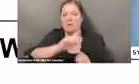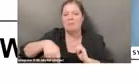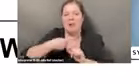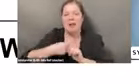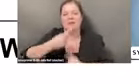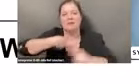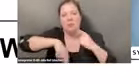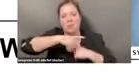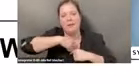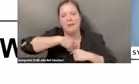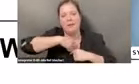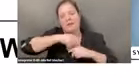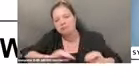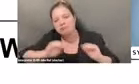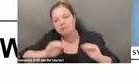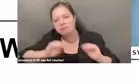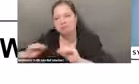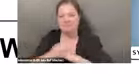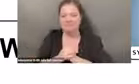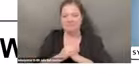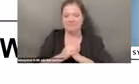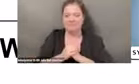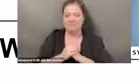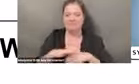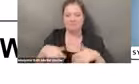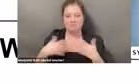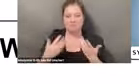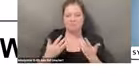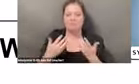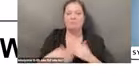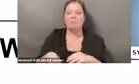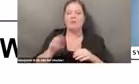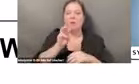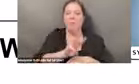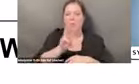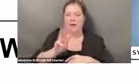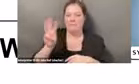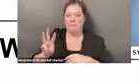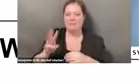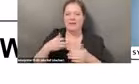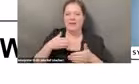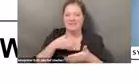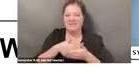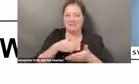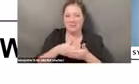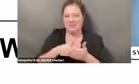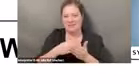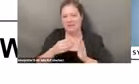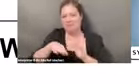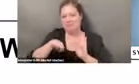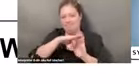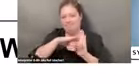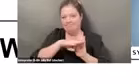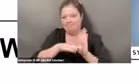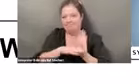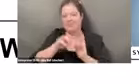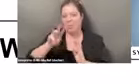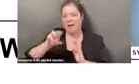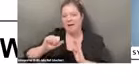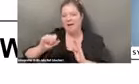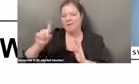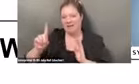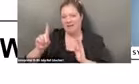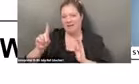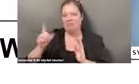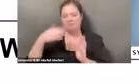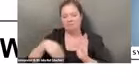And the Web Accessibility Directive, which is commonly known as a WAD, is a directive which